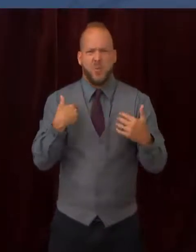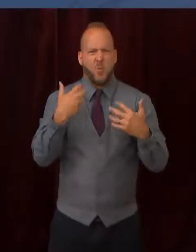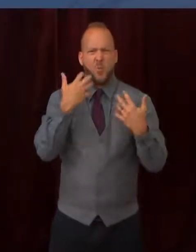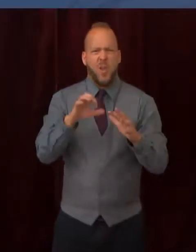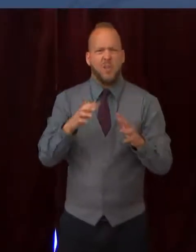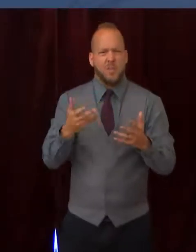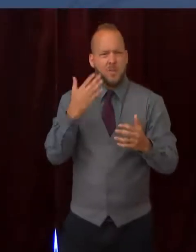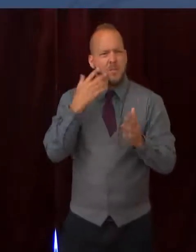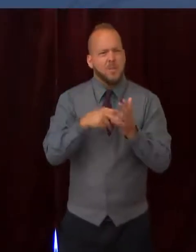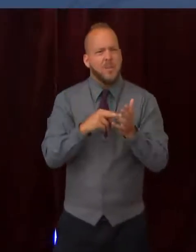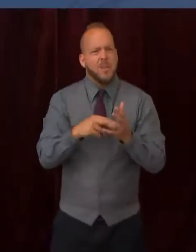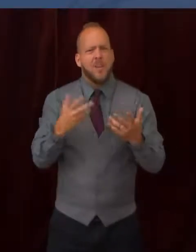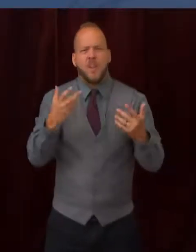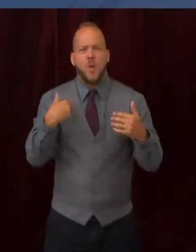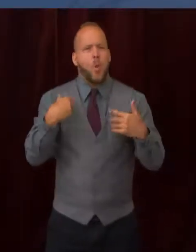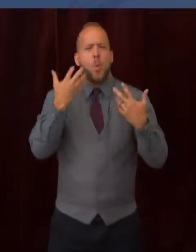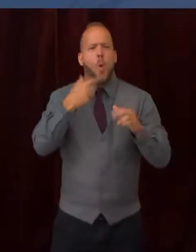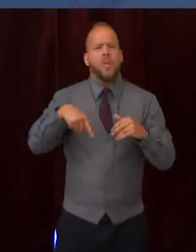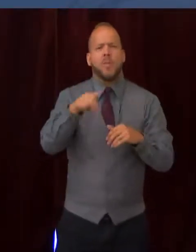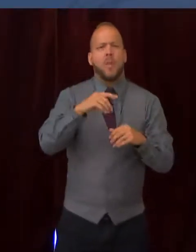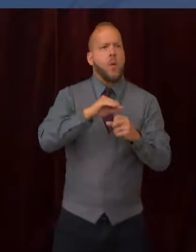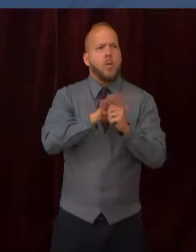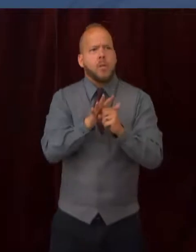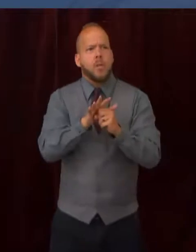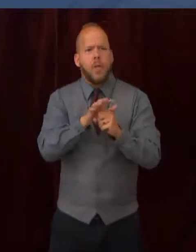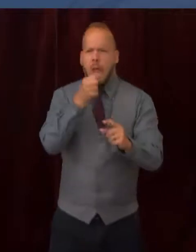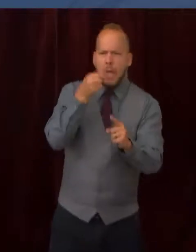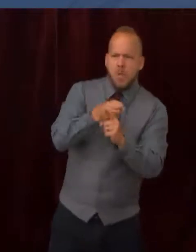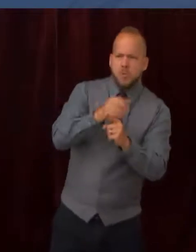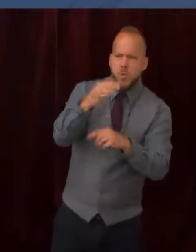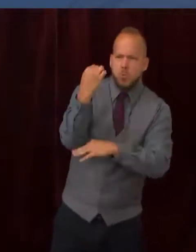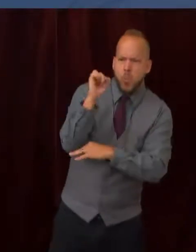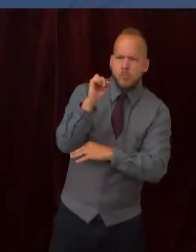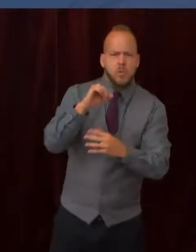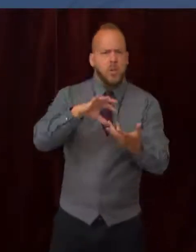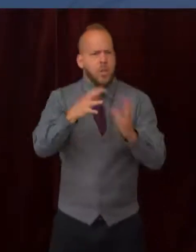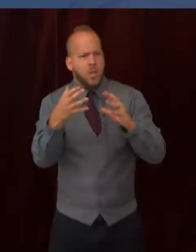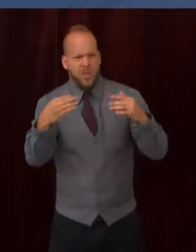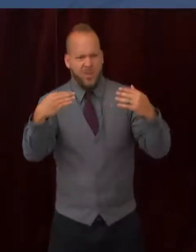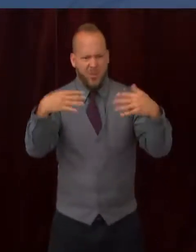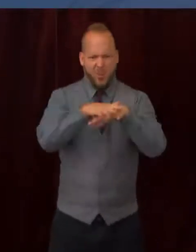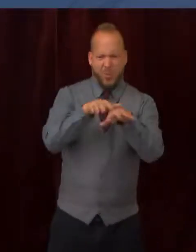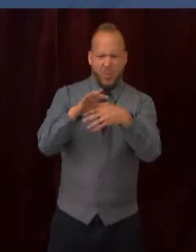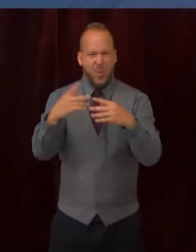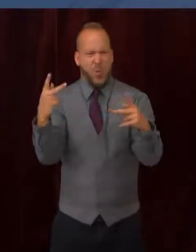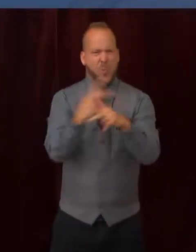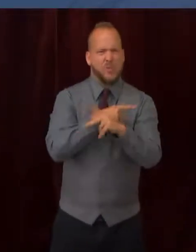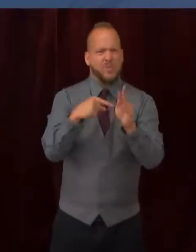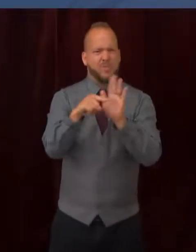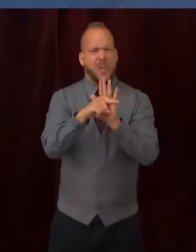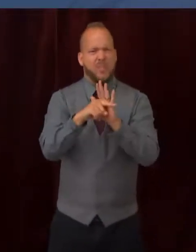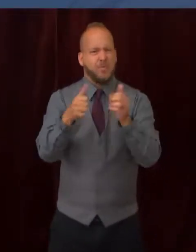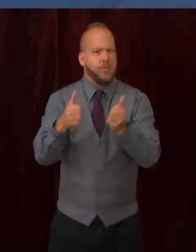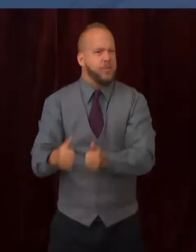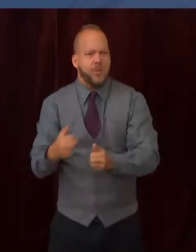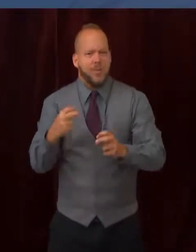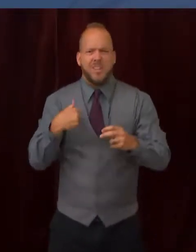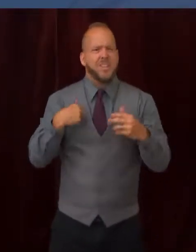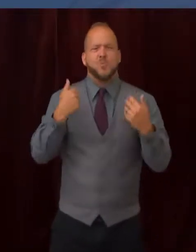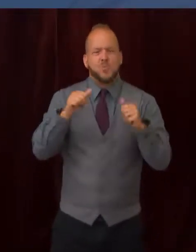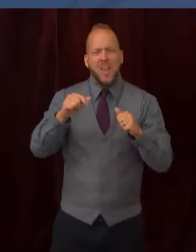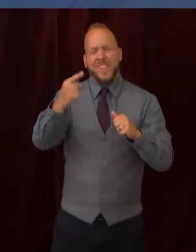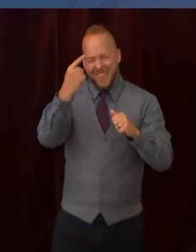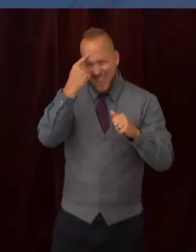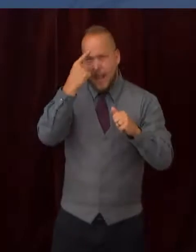to a virus in Washington state. So we hope people will be mindful of that. Look, I don't know